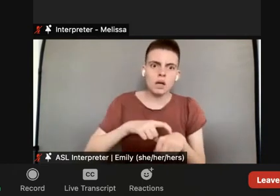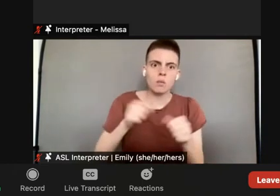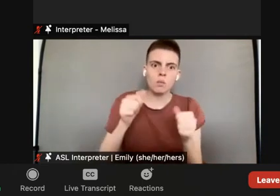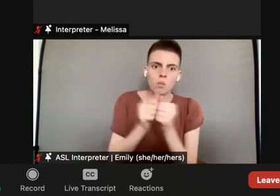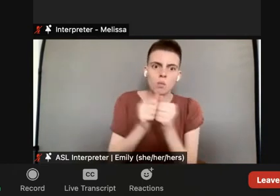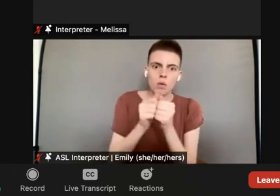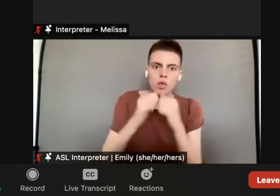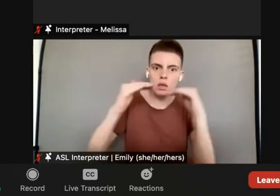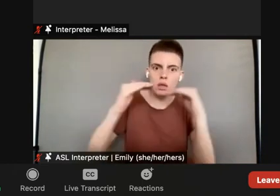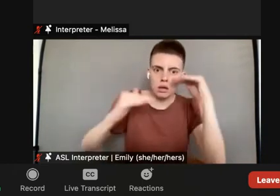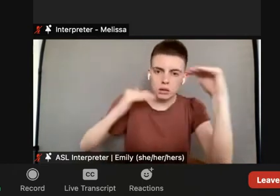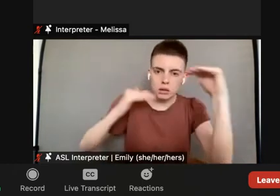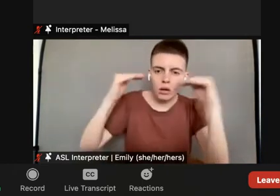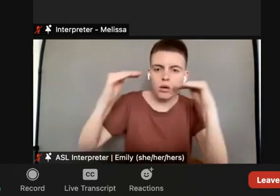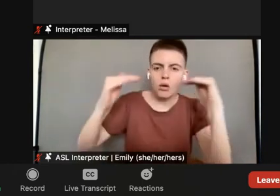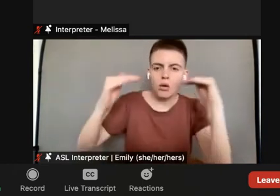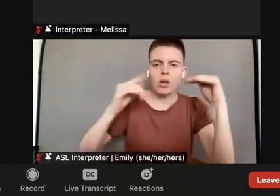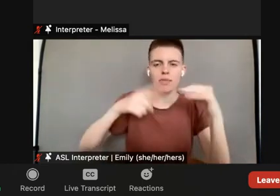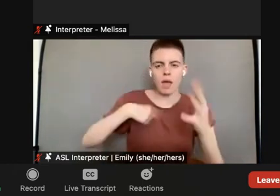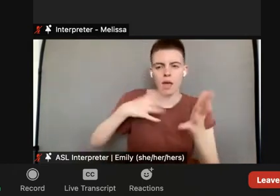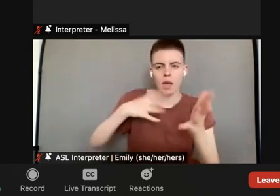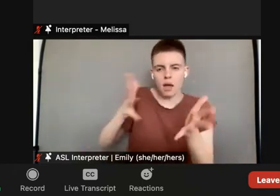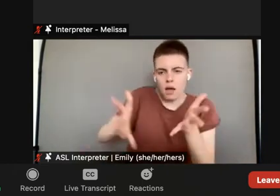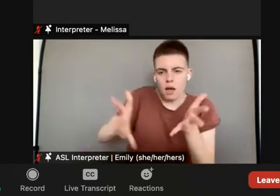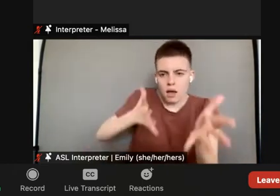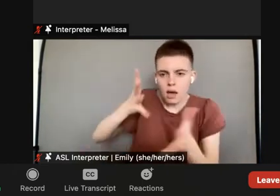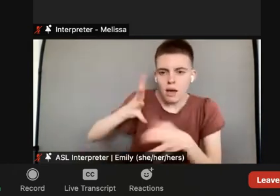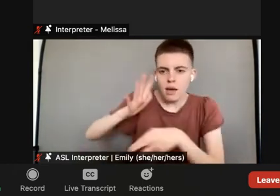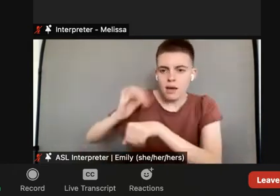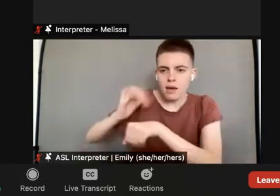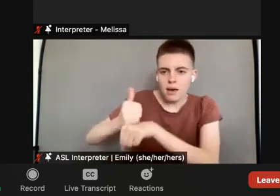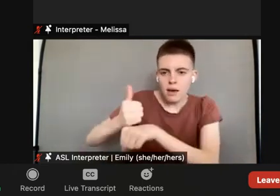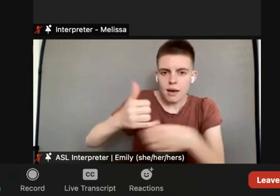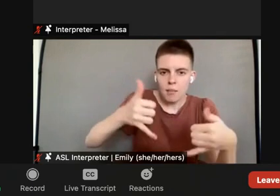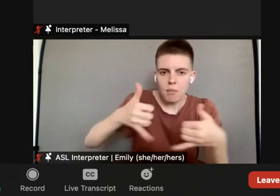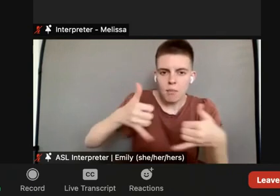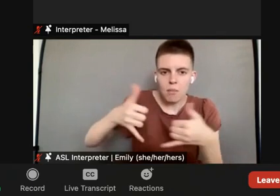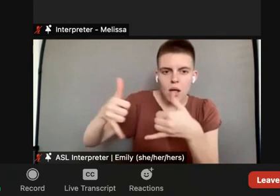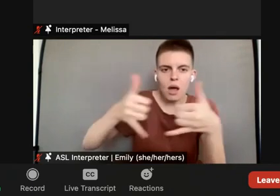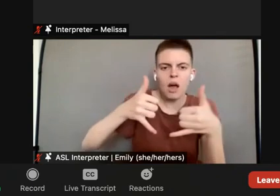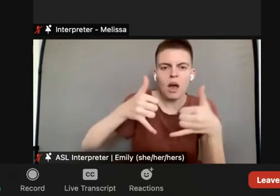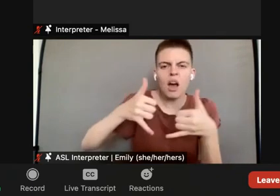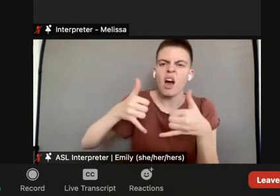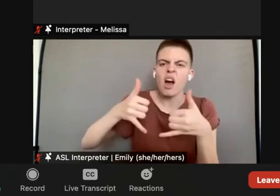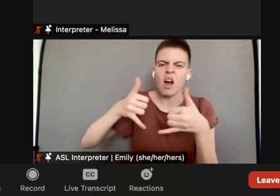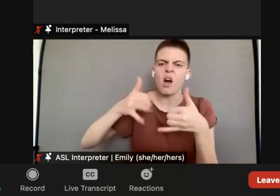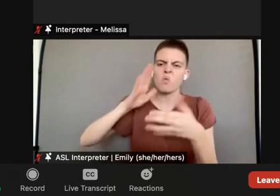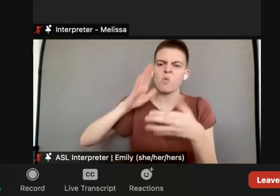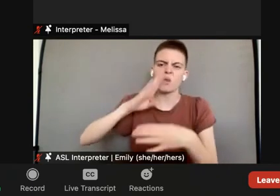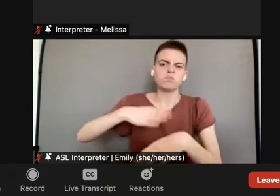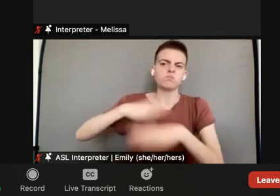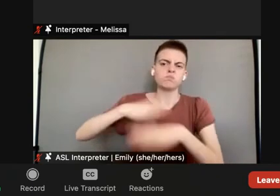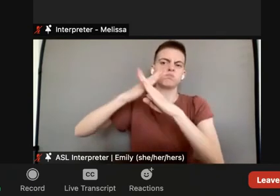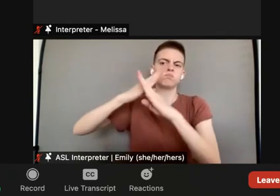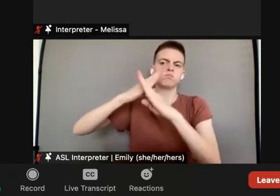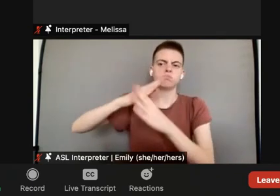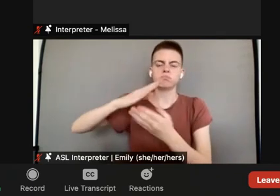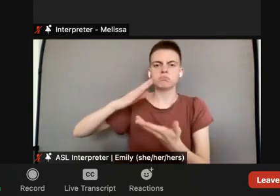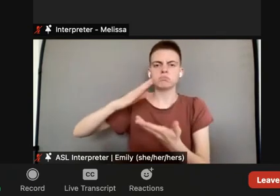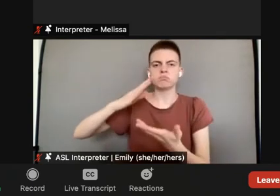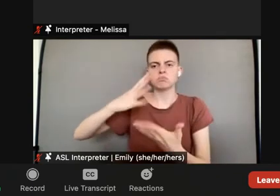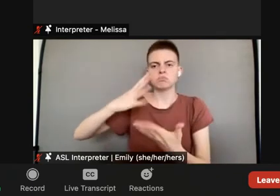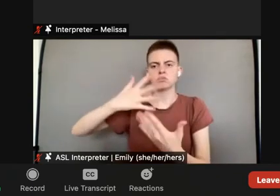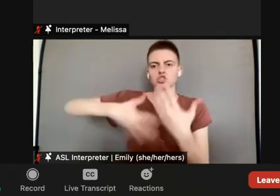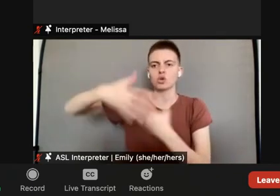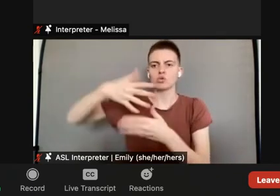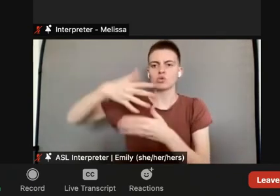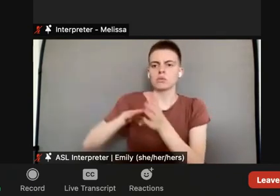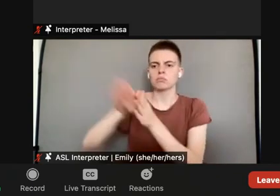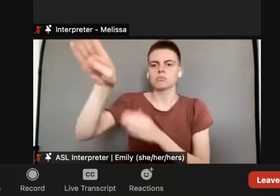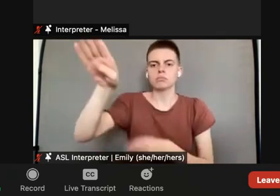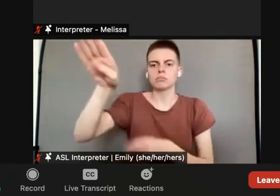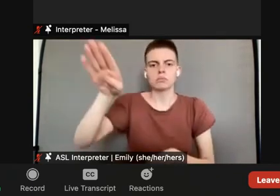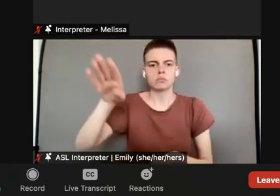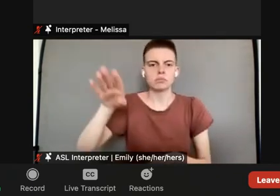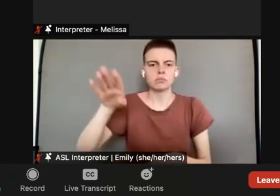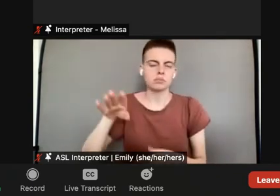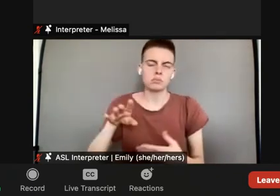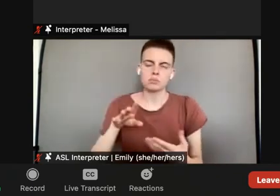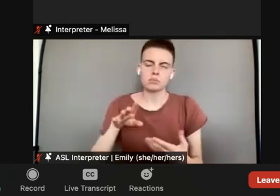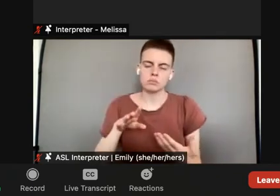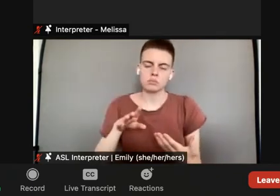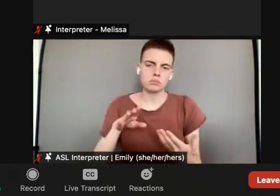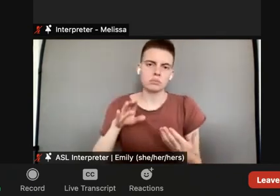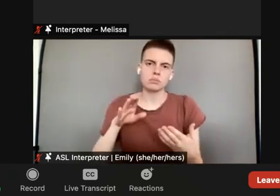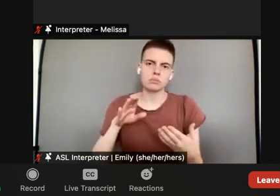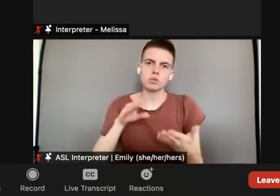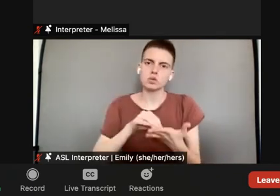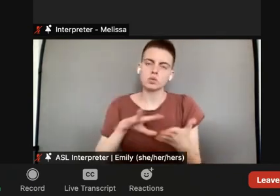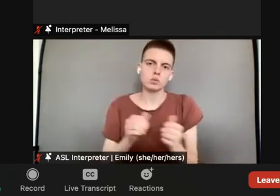social interactions are a compounding factor. Too much time with adults, way too much time with adults, way too